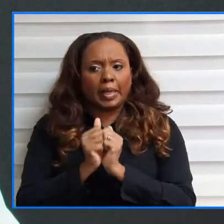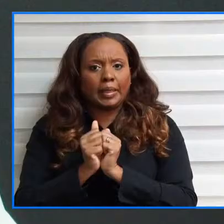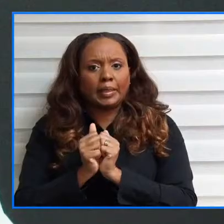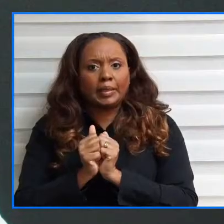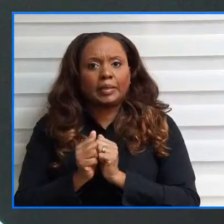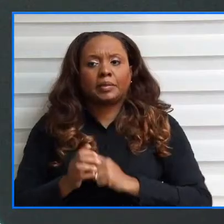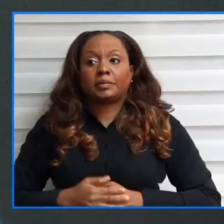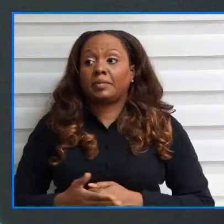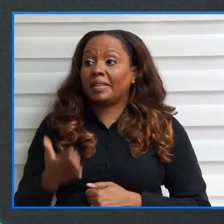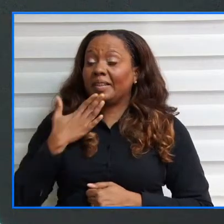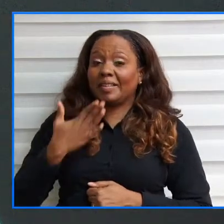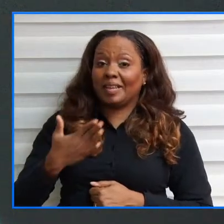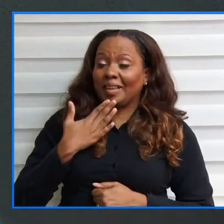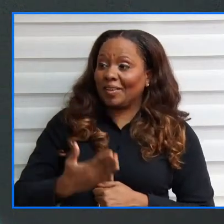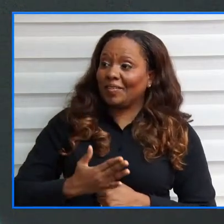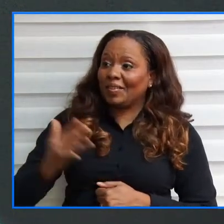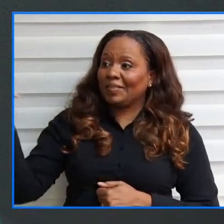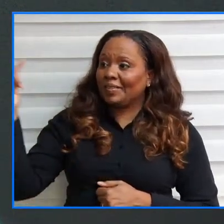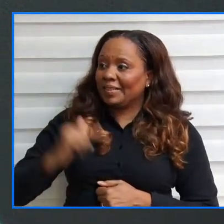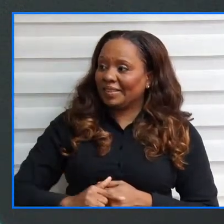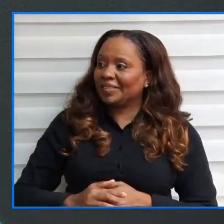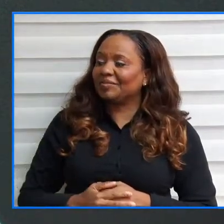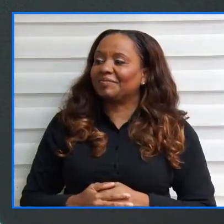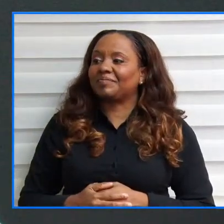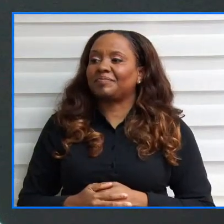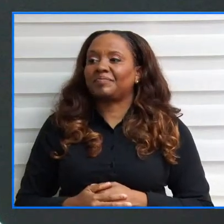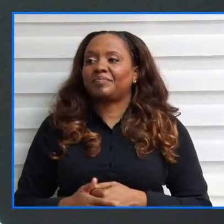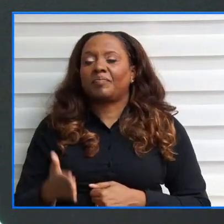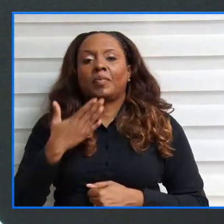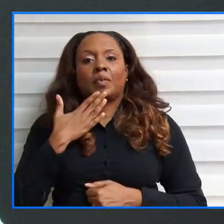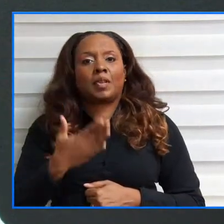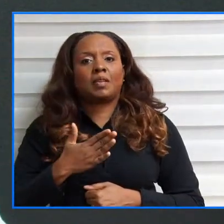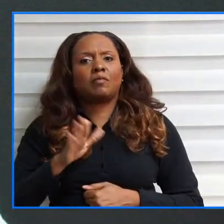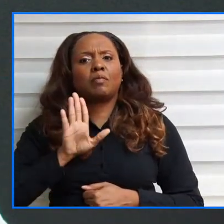you for your visit here, and I thank you for your leadership